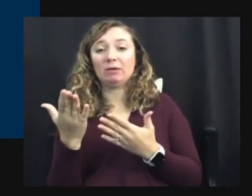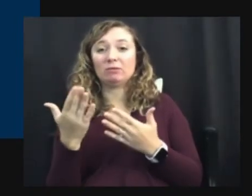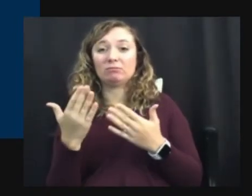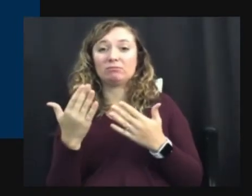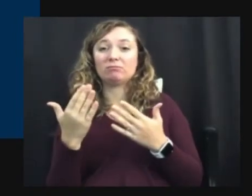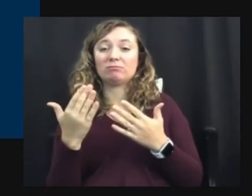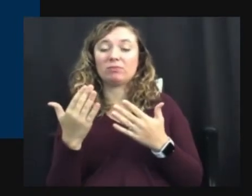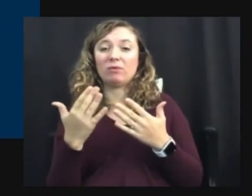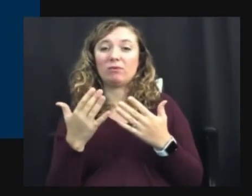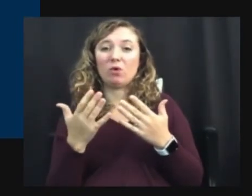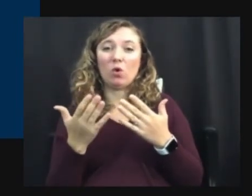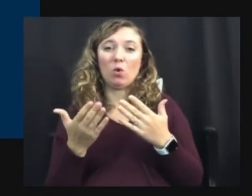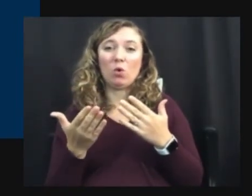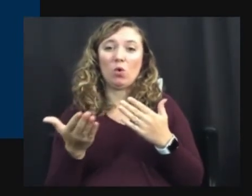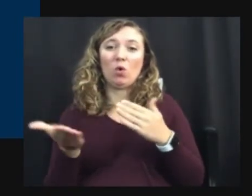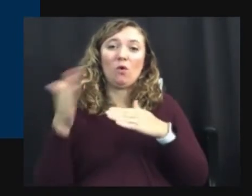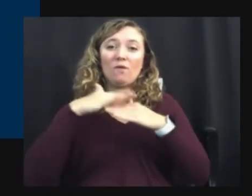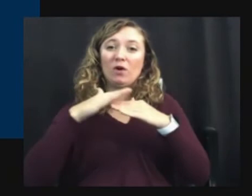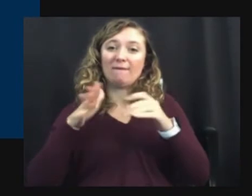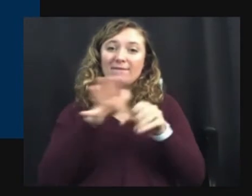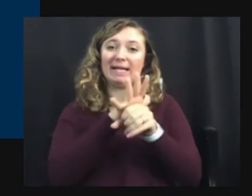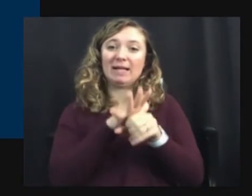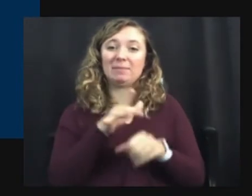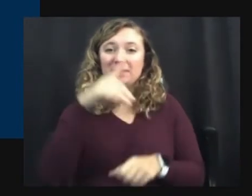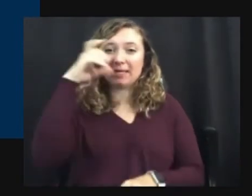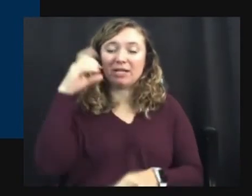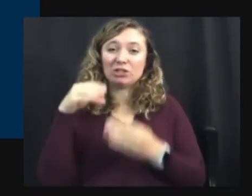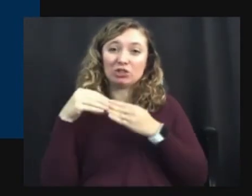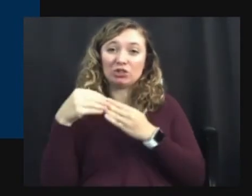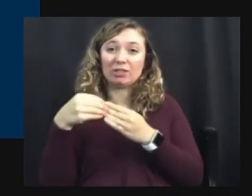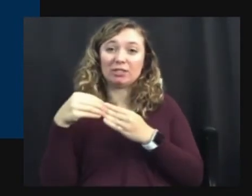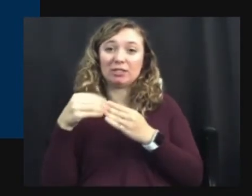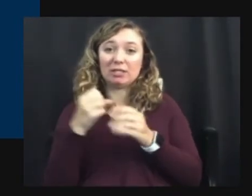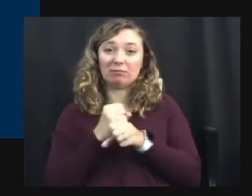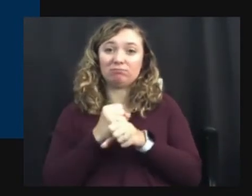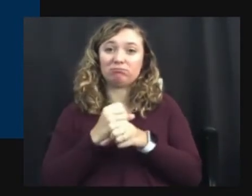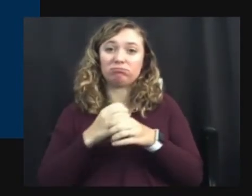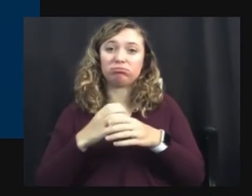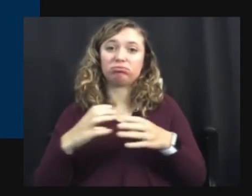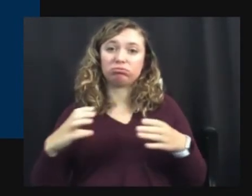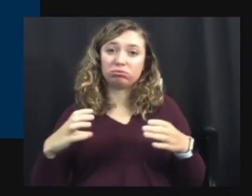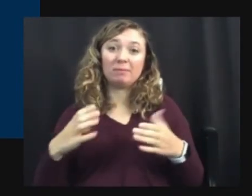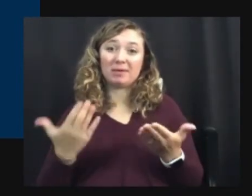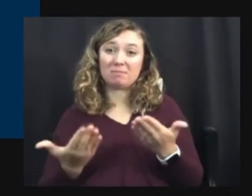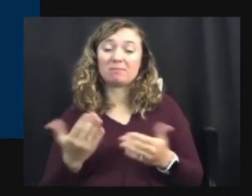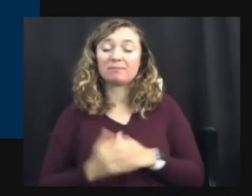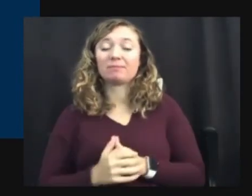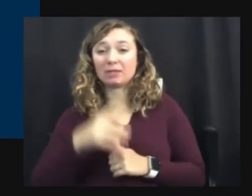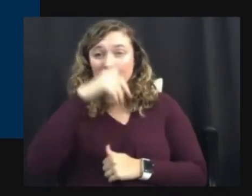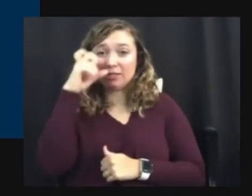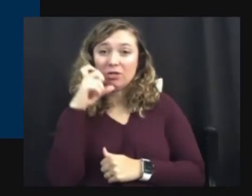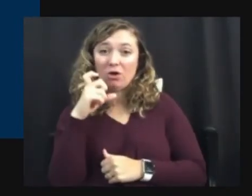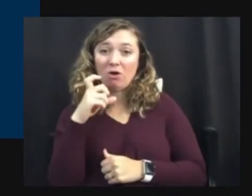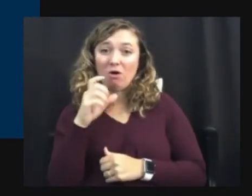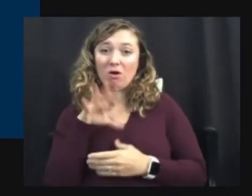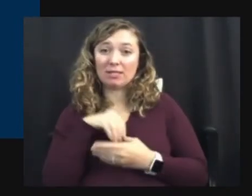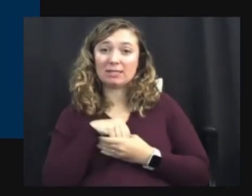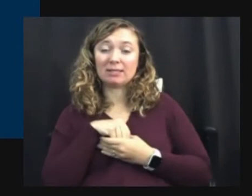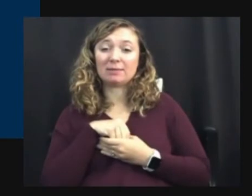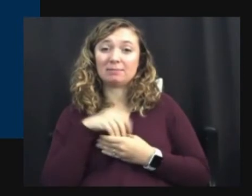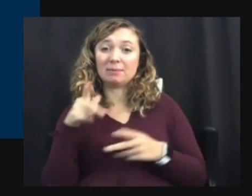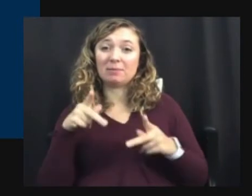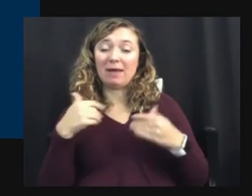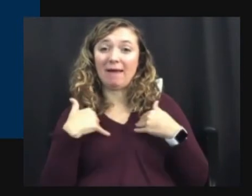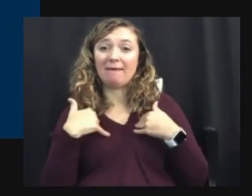because of that stretchiness of their tissues. That's normal because autistic people have, like I